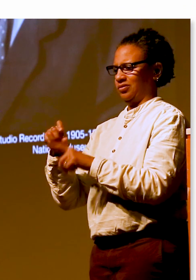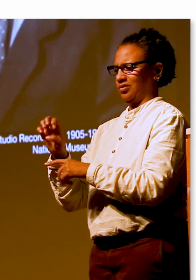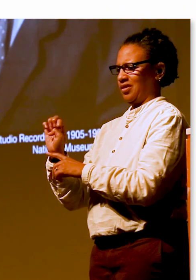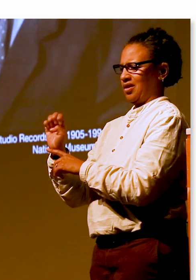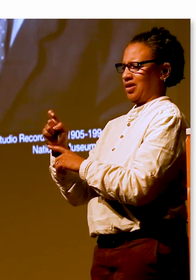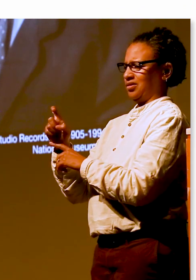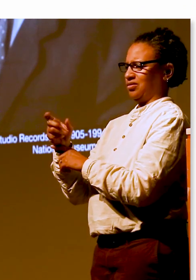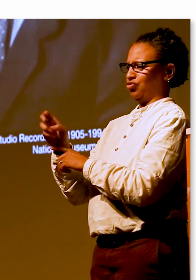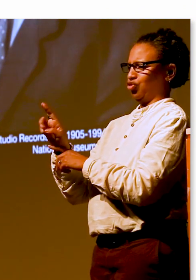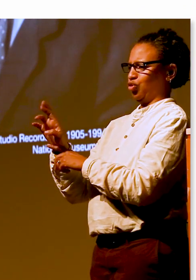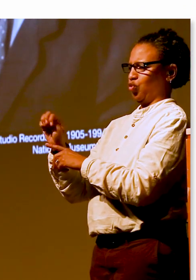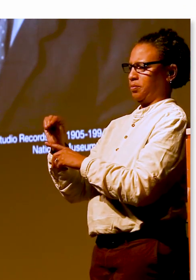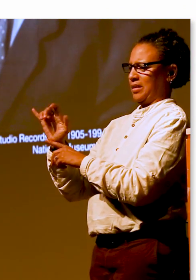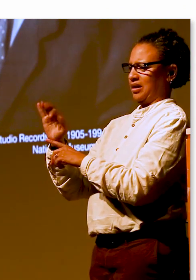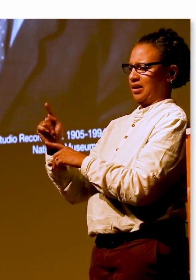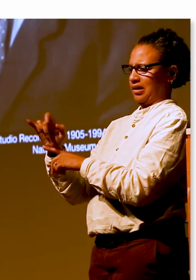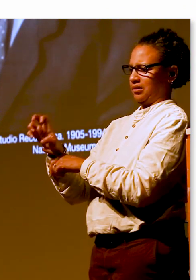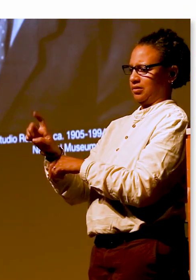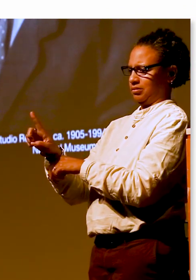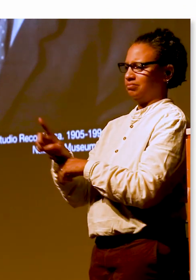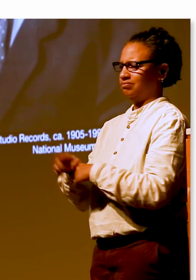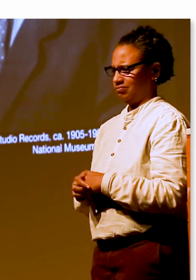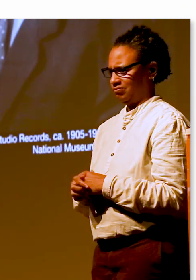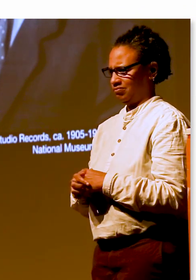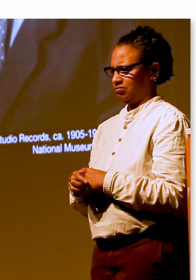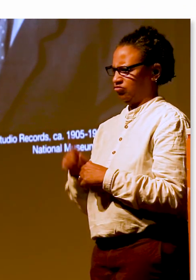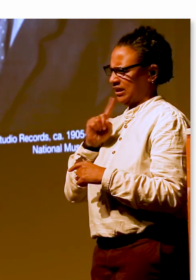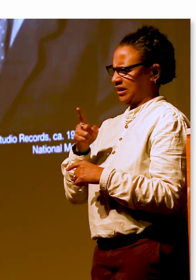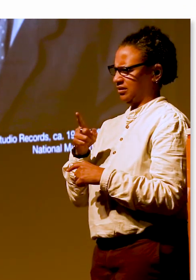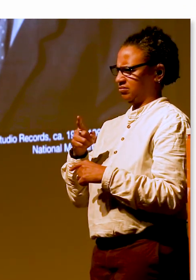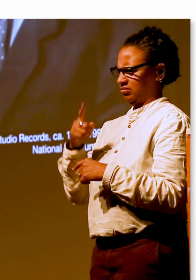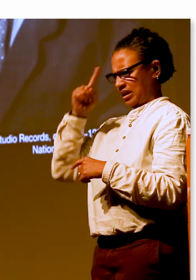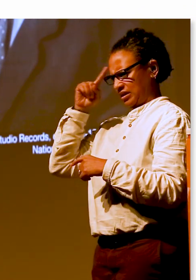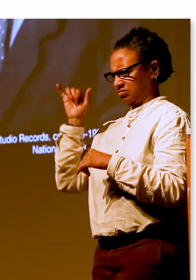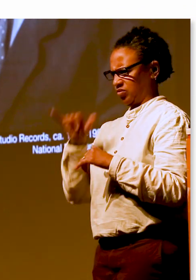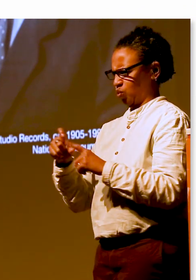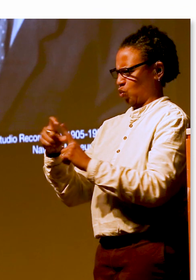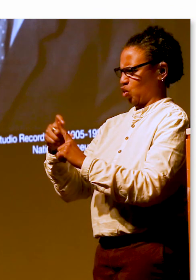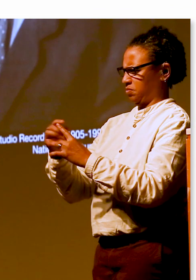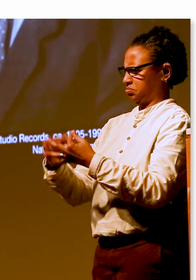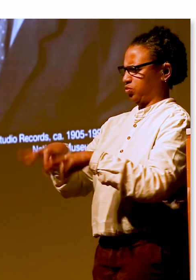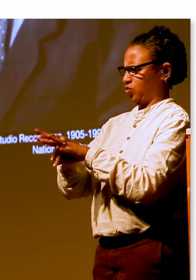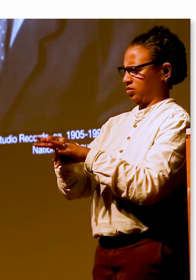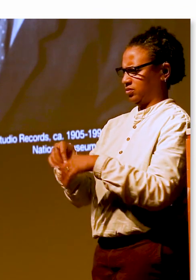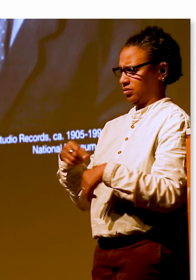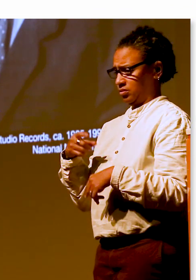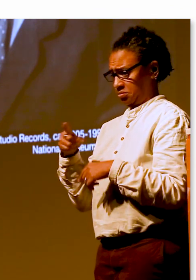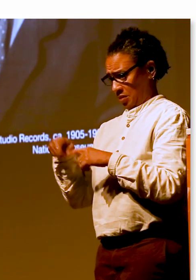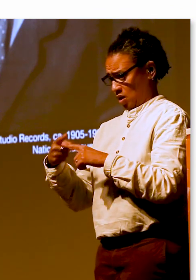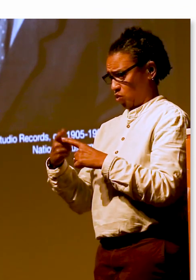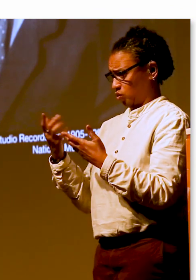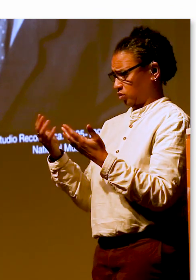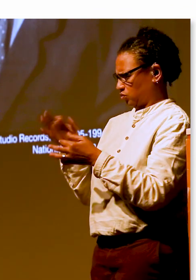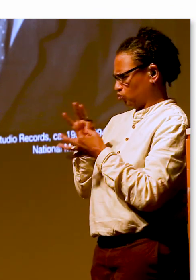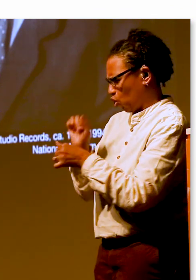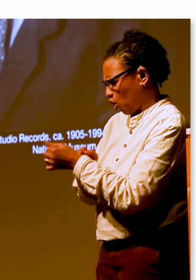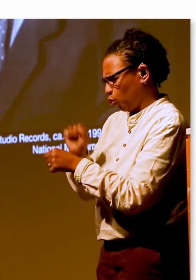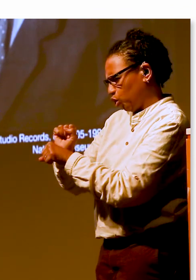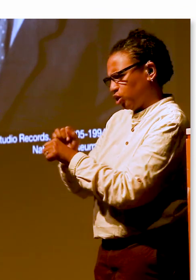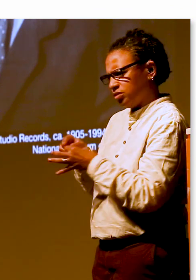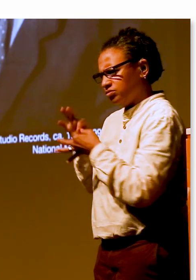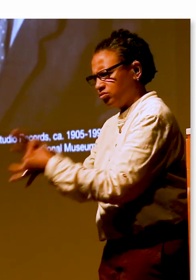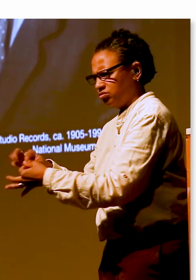the urgency that we should all bring to the work that we're doing when it comes to thinking about representation and work of equity. Every step that we